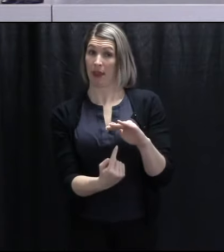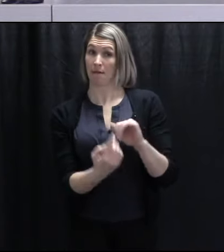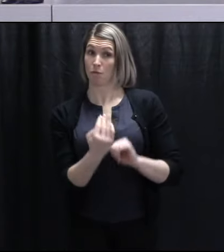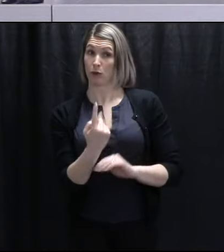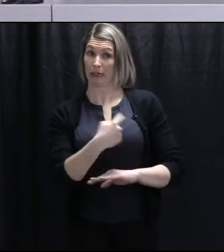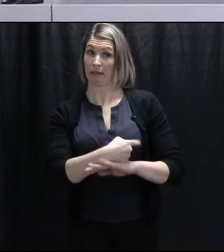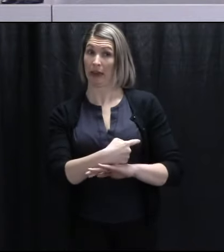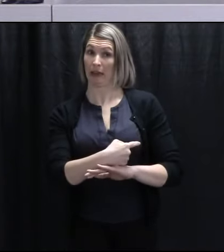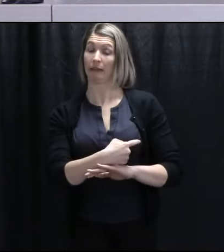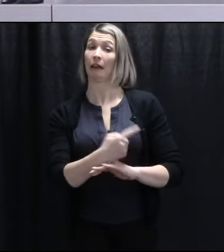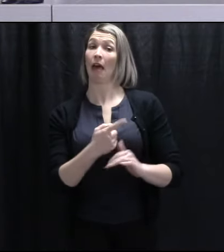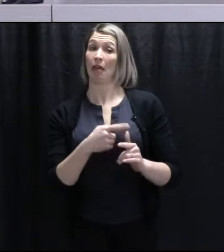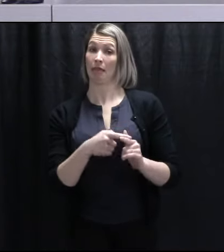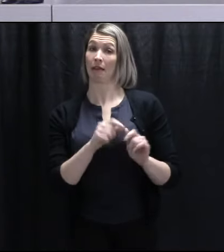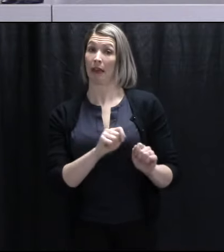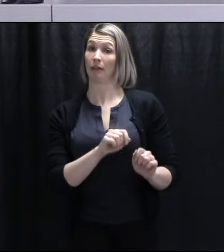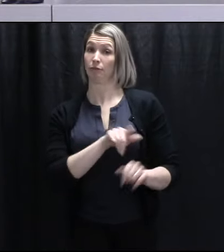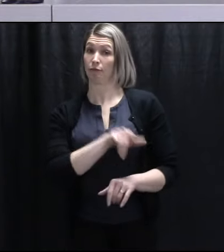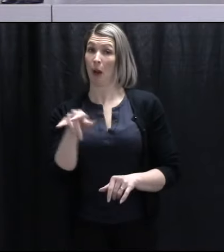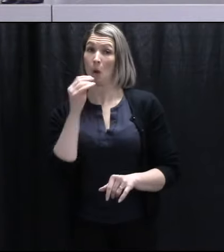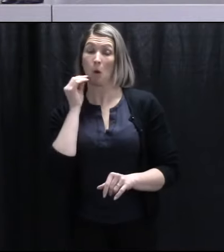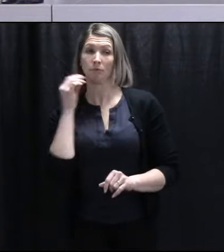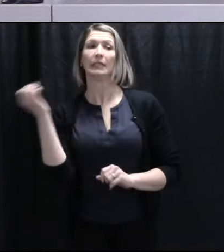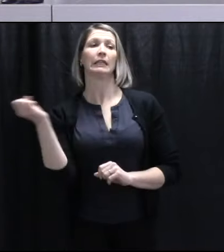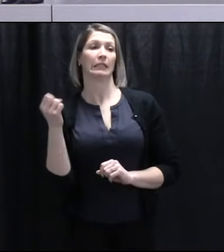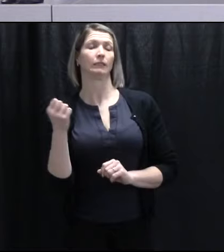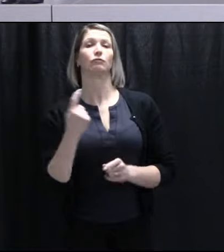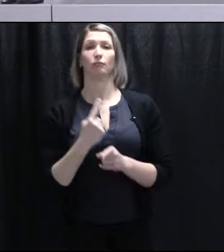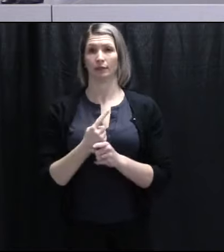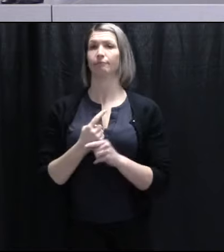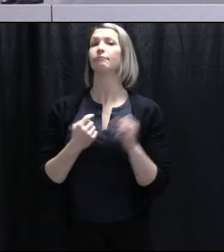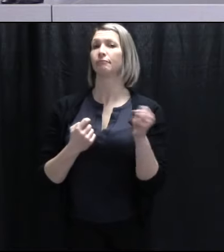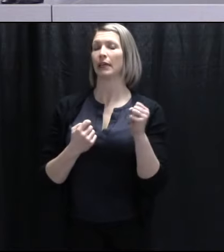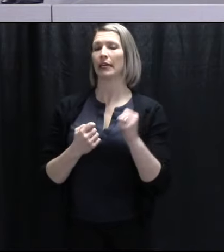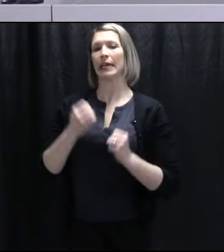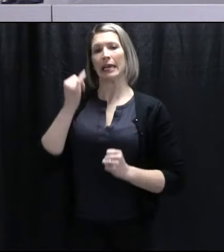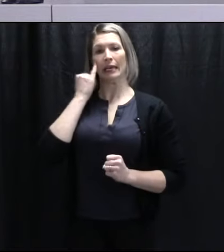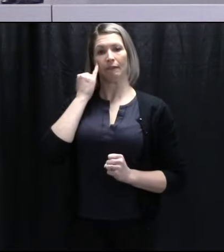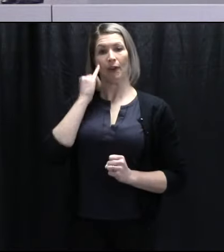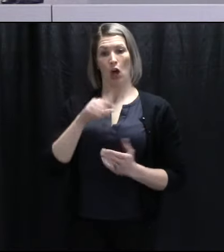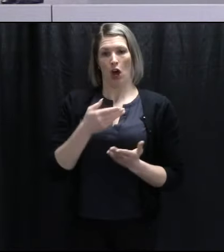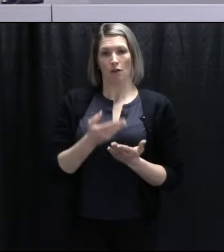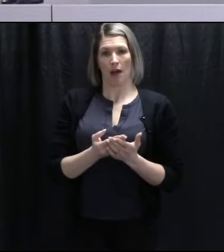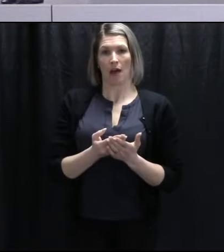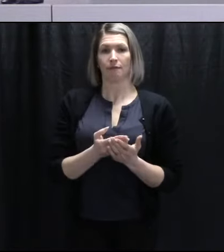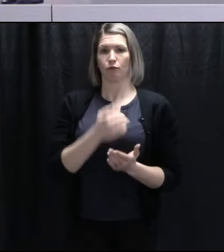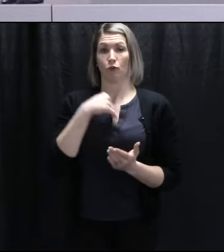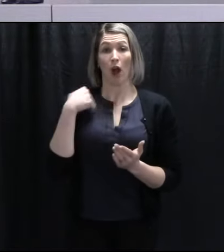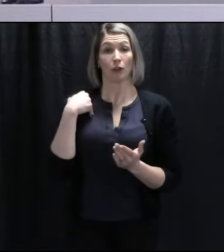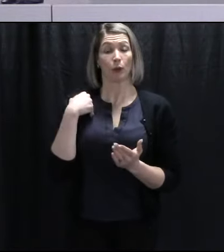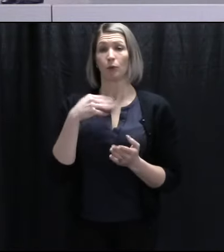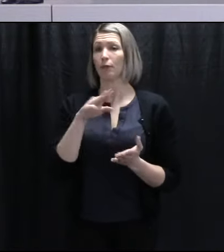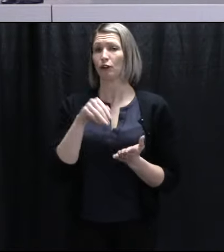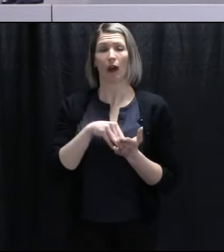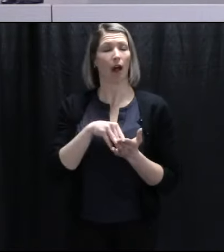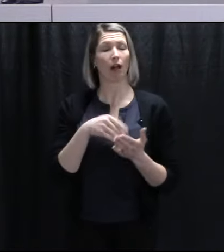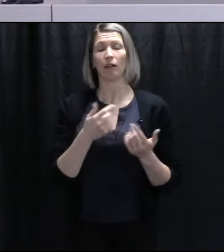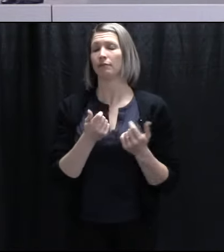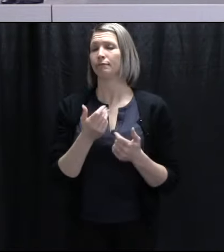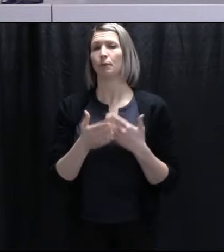days. That's correct. That's correct. So you could, if you're showing symptoms, you would isolate in